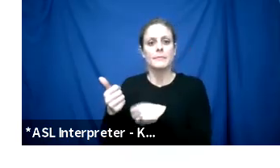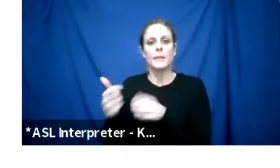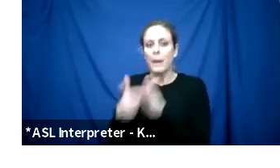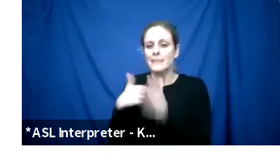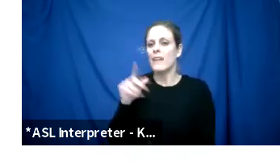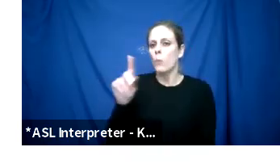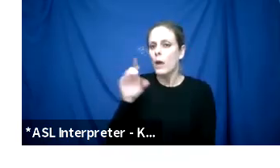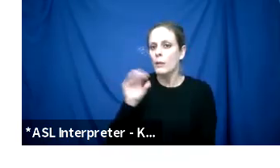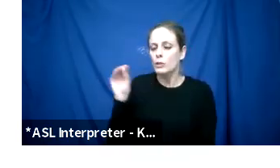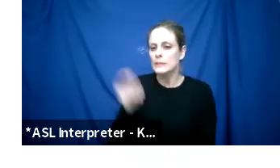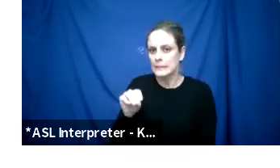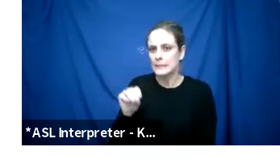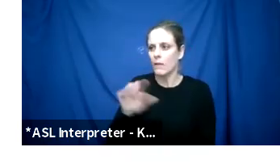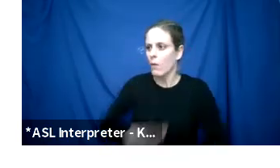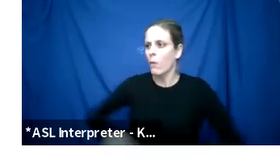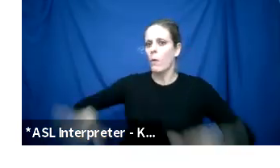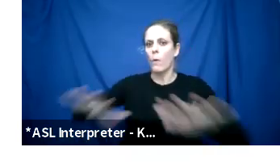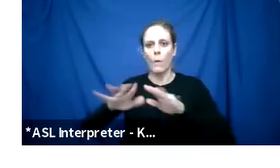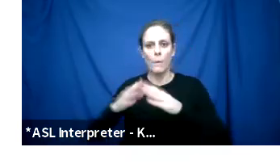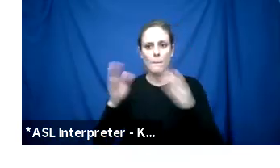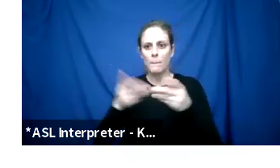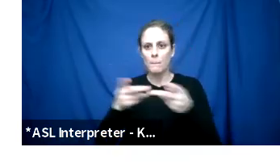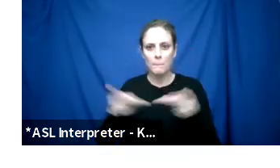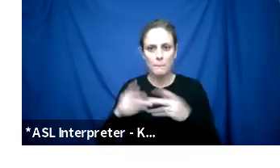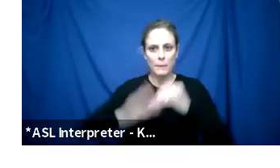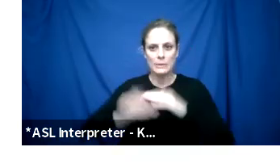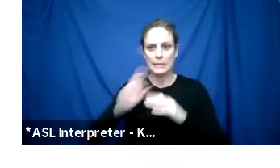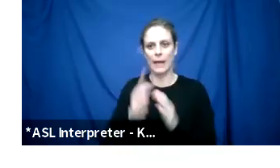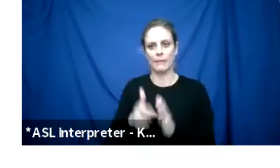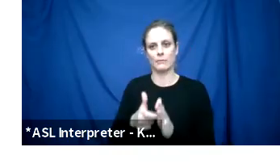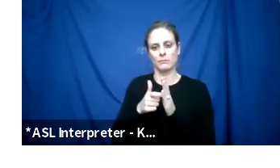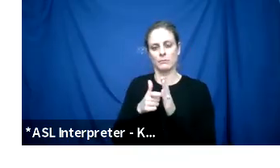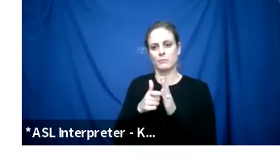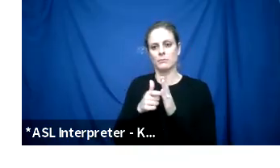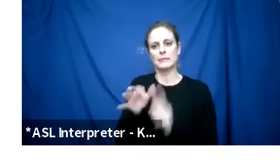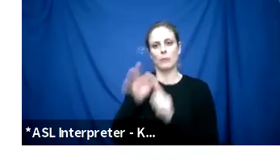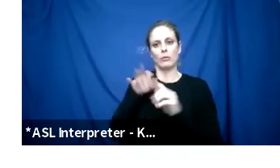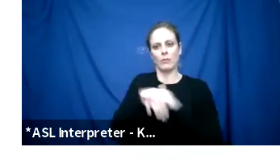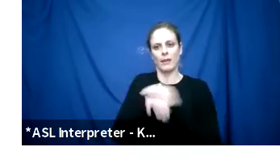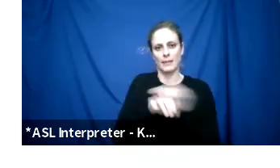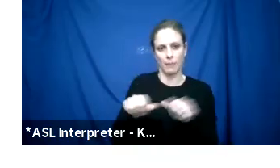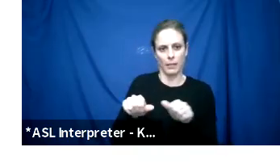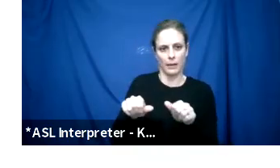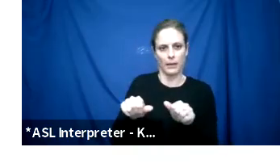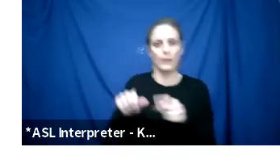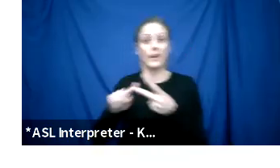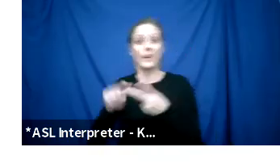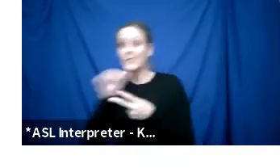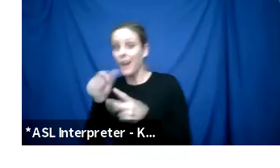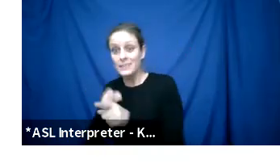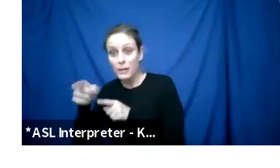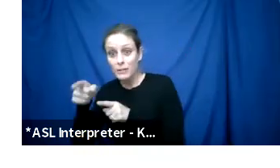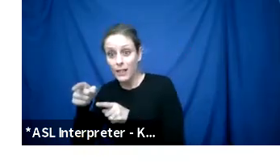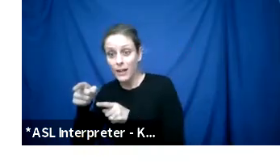features. Now, when they do not specialize in treatment affecting mobility, then only 10%